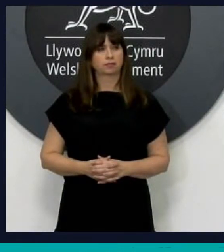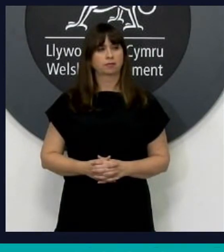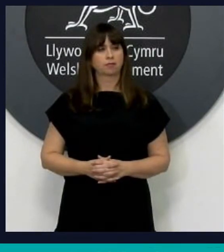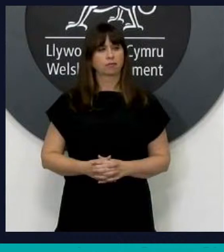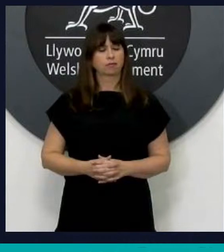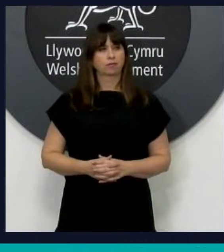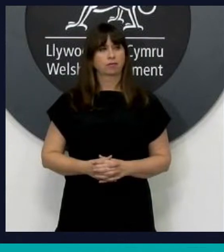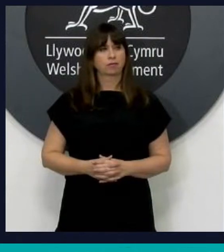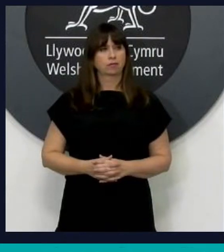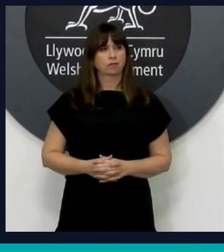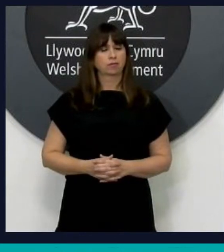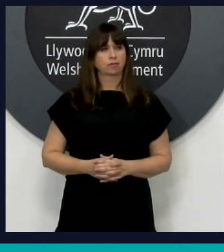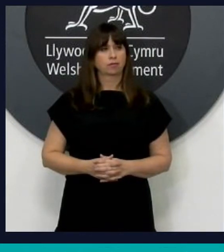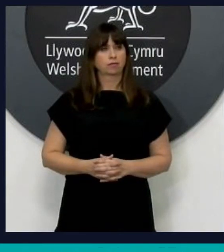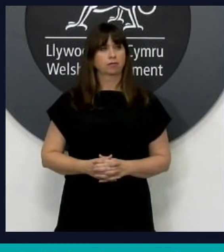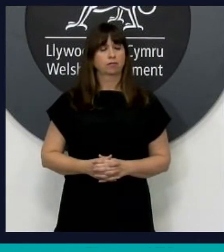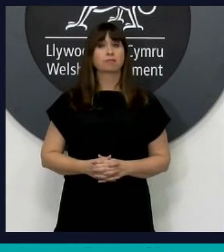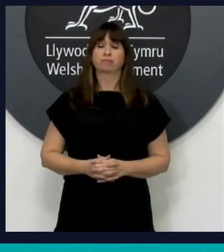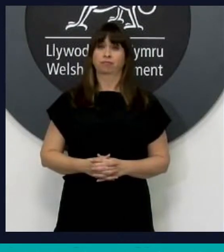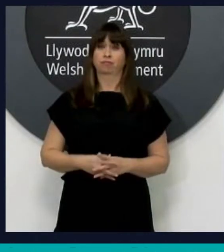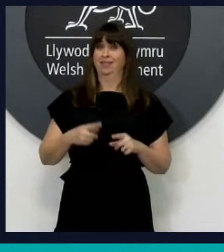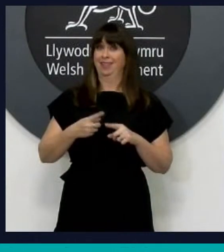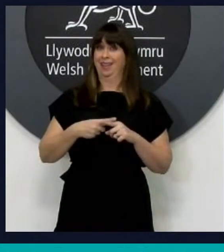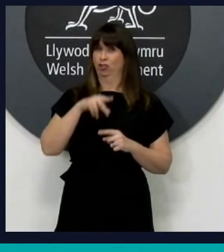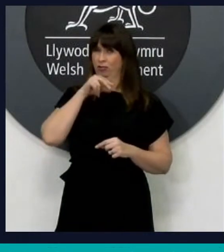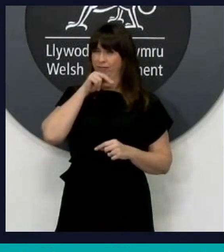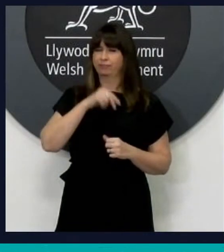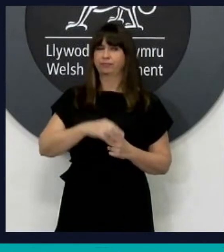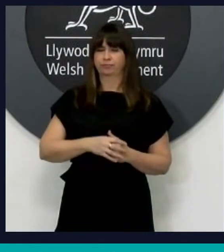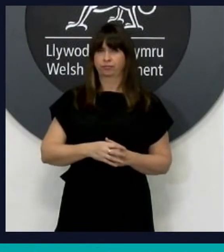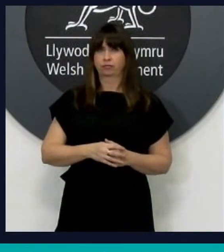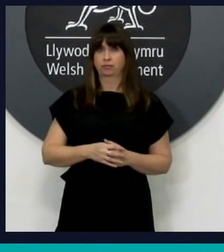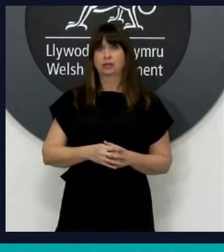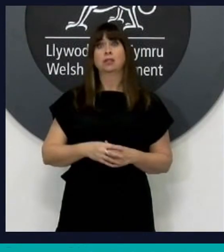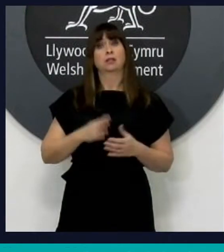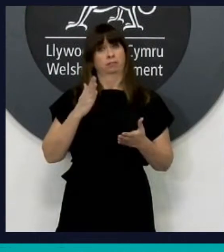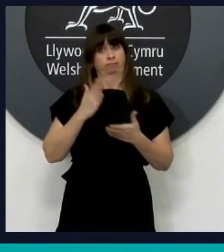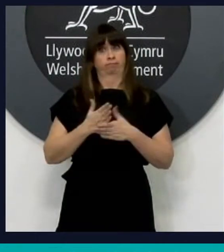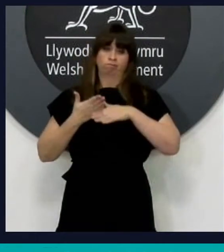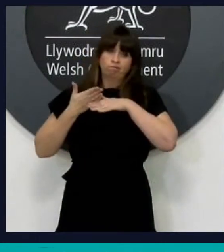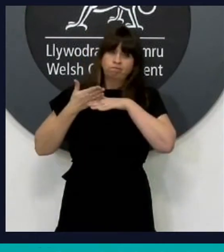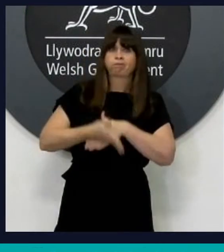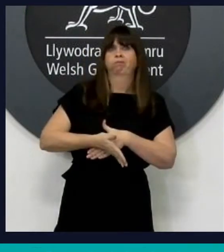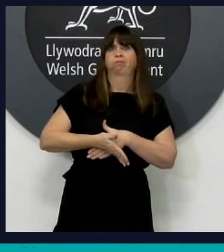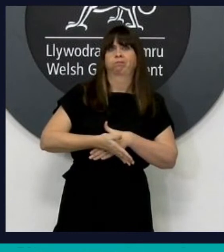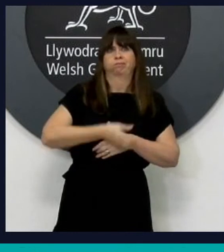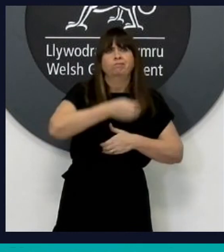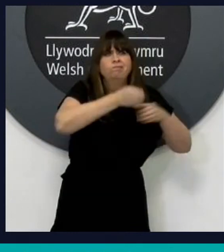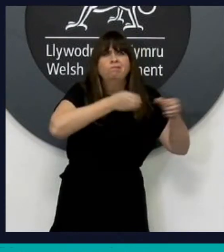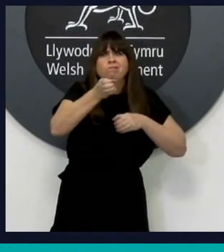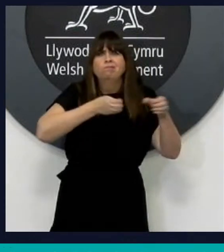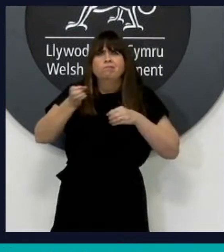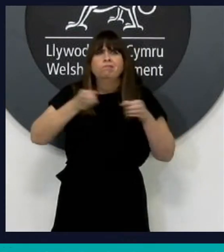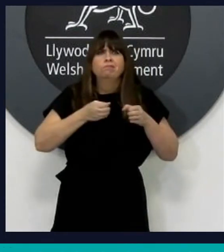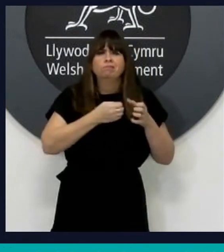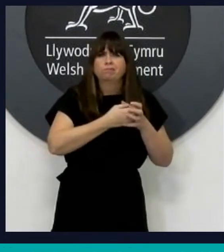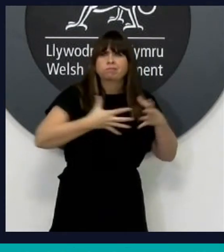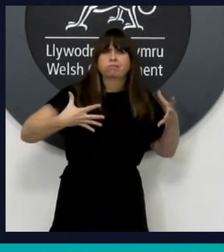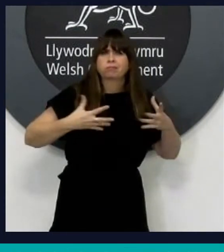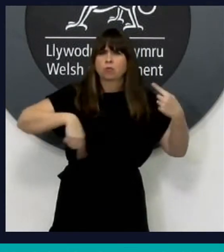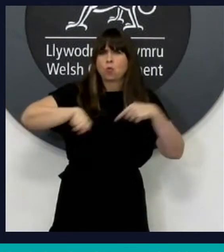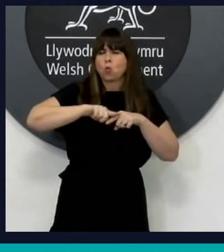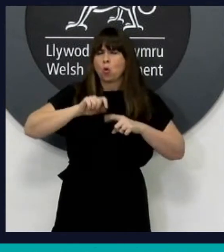gymryd mwy o bobl mewn i ystyriaeth. This is going to be a huge mobilisation campaign. Everybody will put their shoulder to the